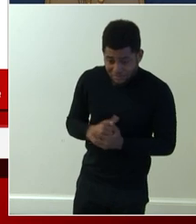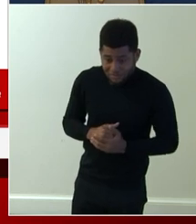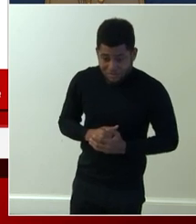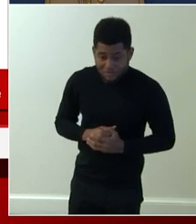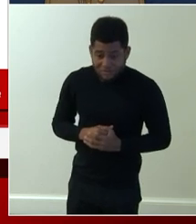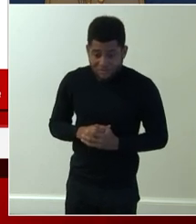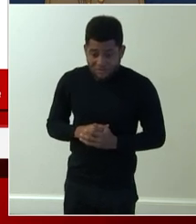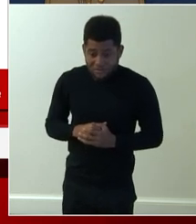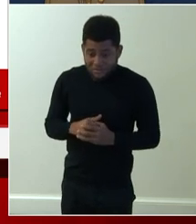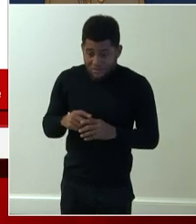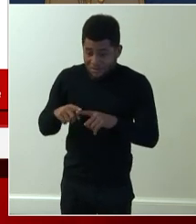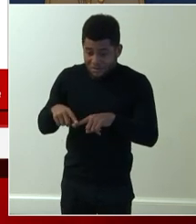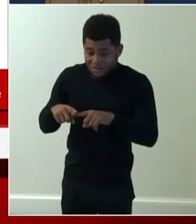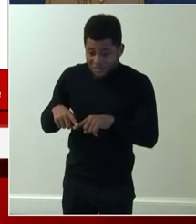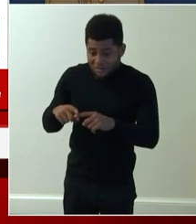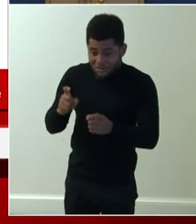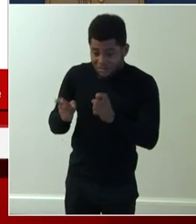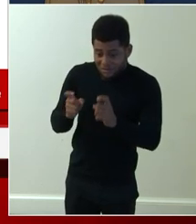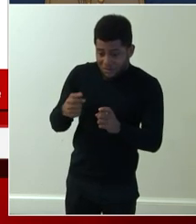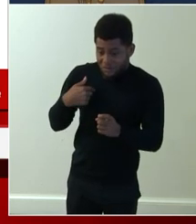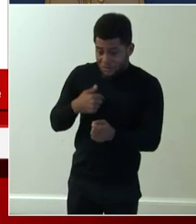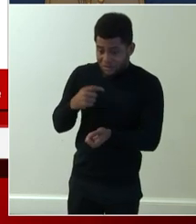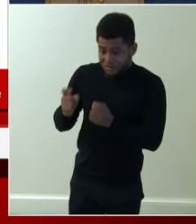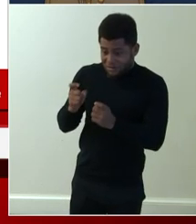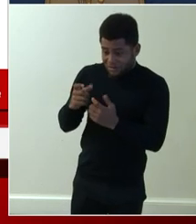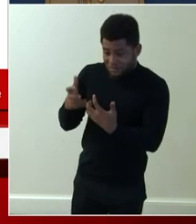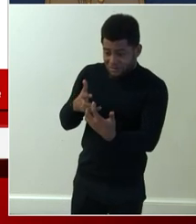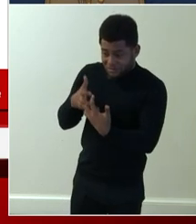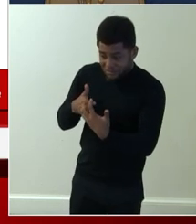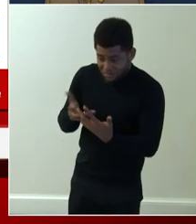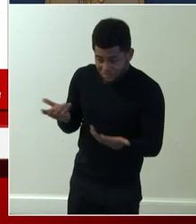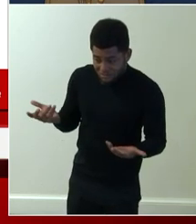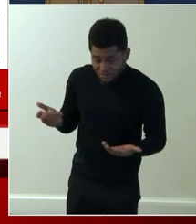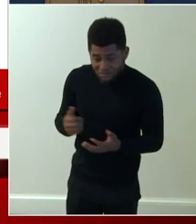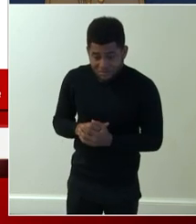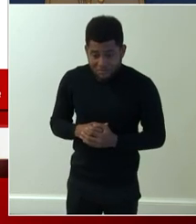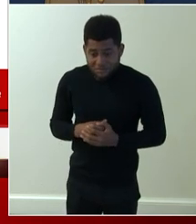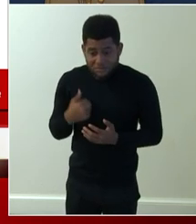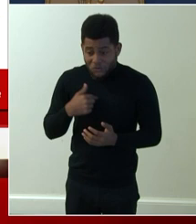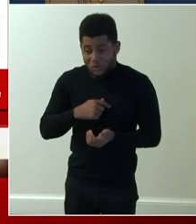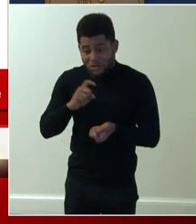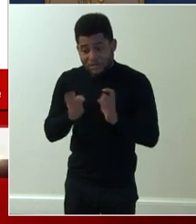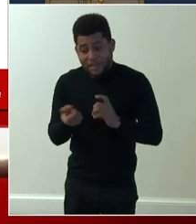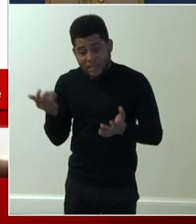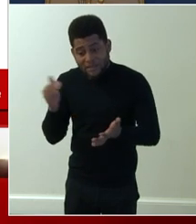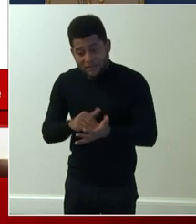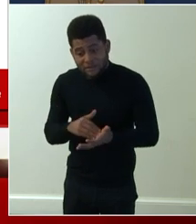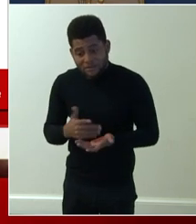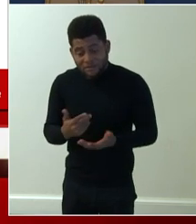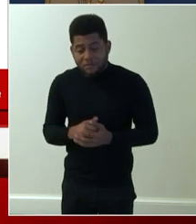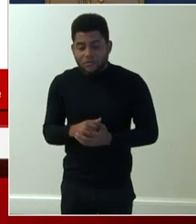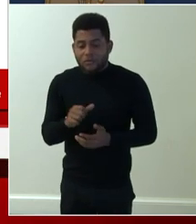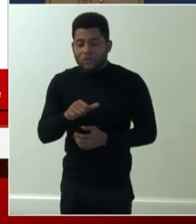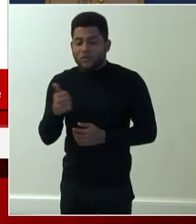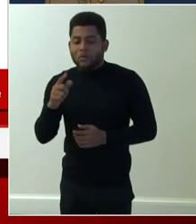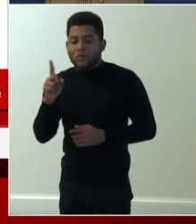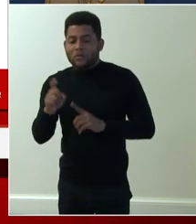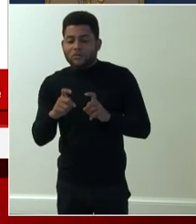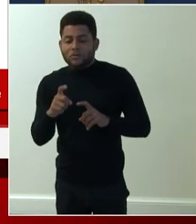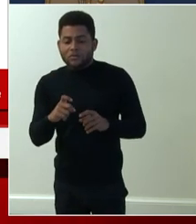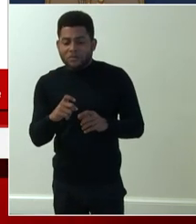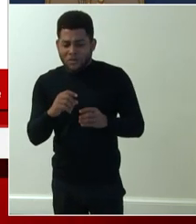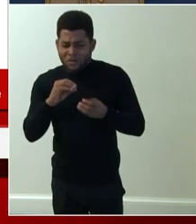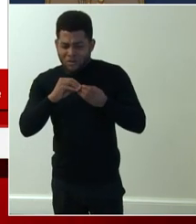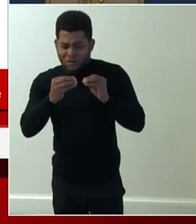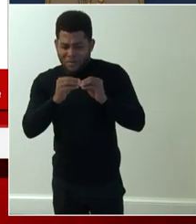conditions warranted, we've changed our interventions, and we're changing them again. So is there still a number or metric